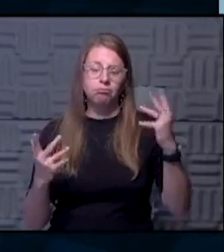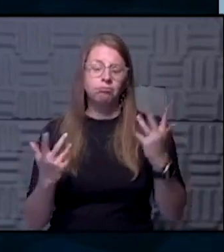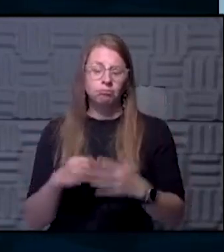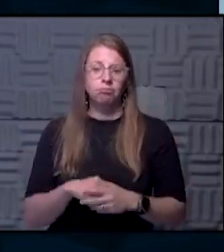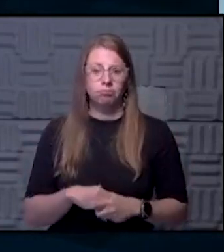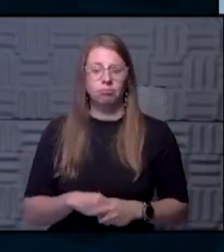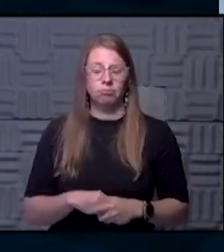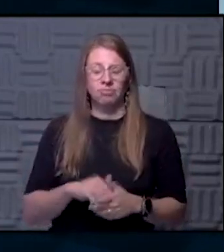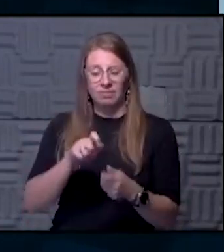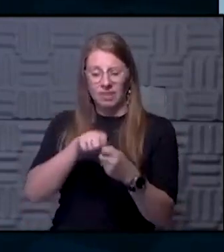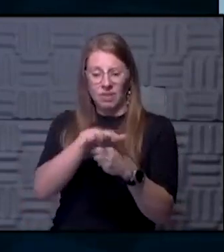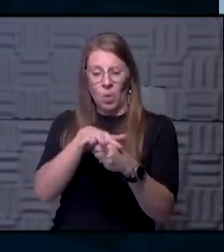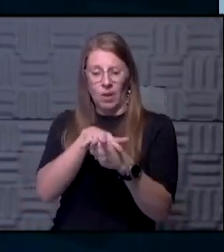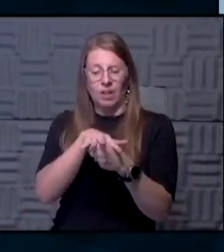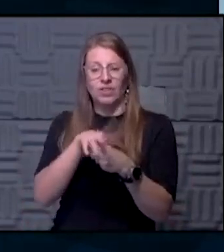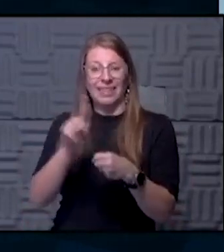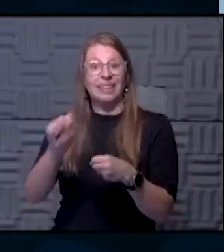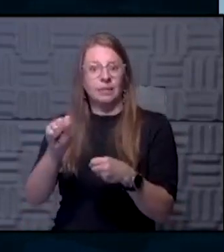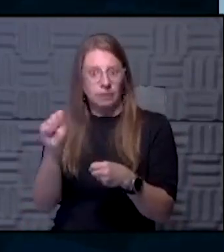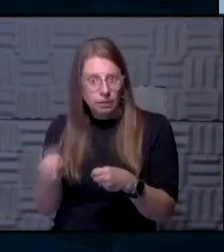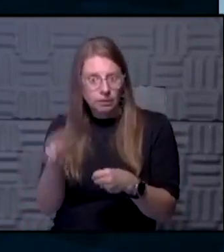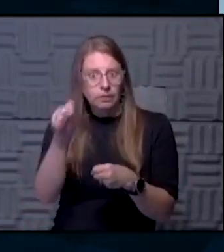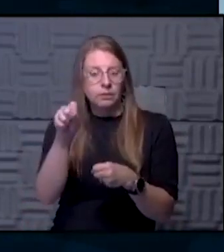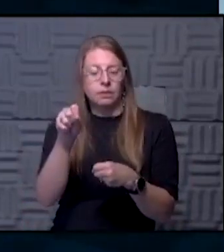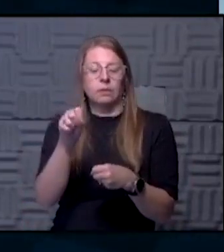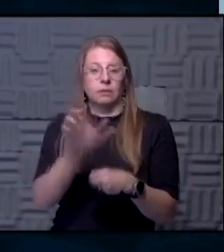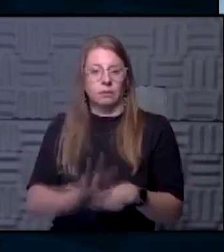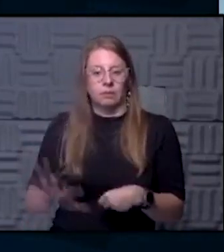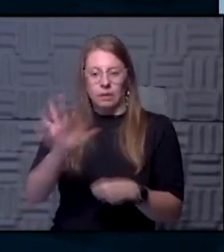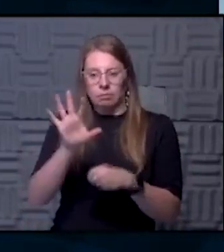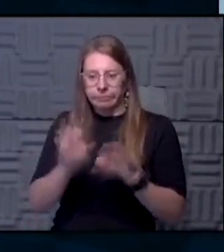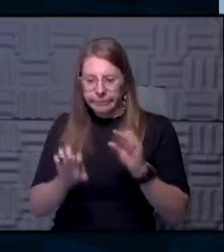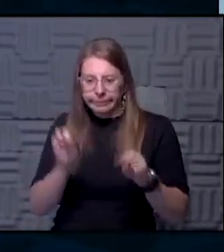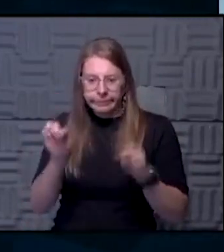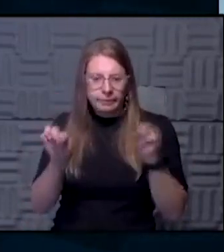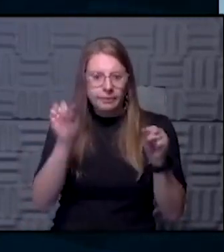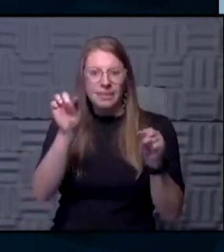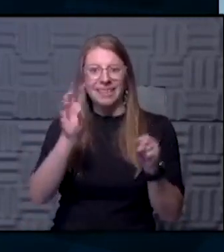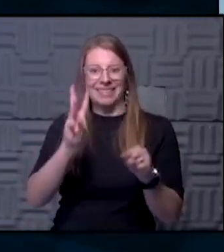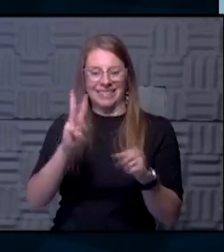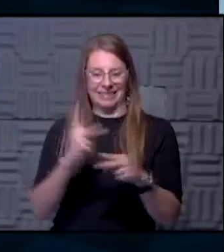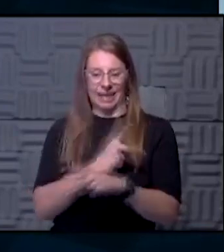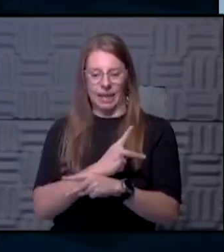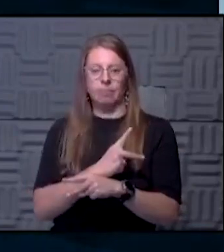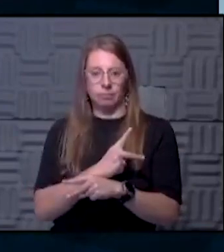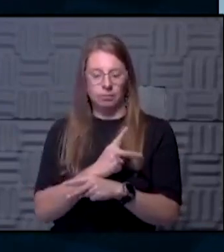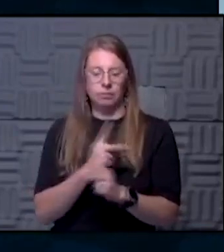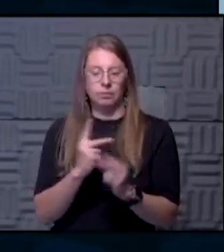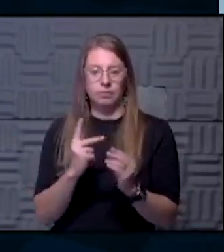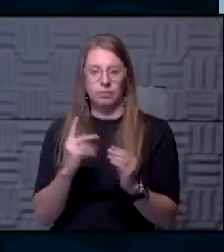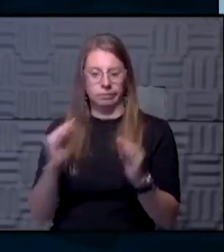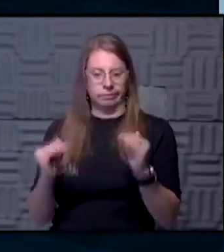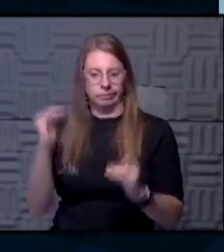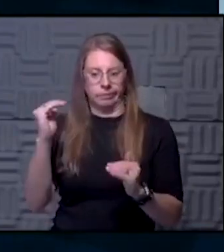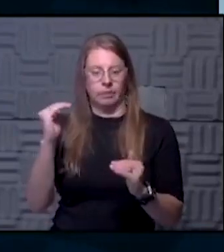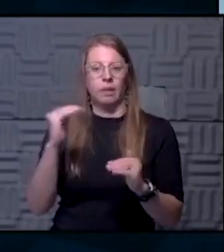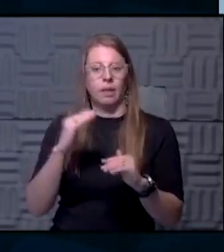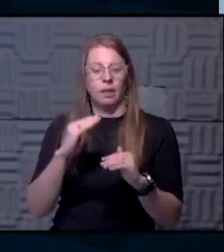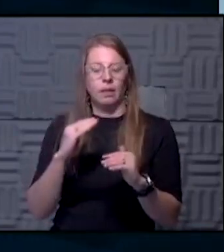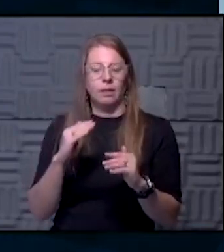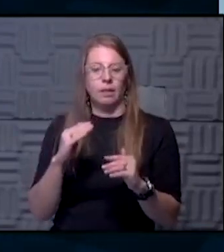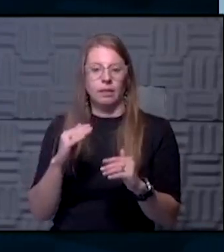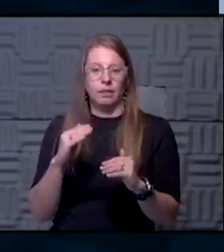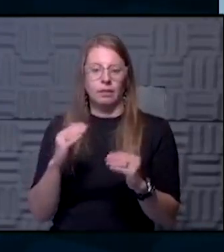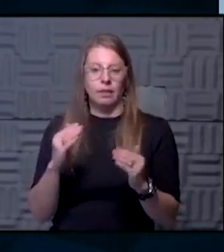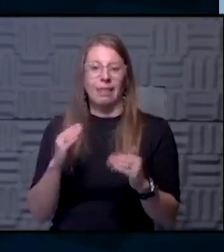specific locations within Kansas that have 6 times higher rates than what we would have that you see in